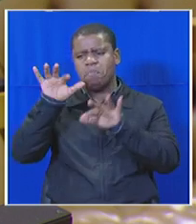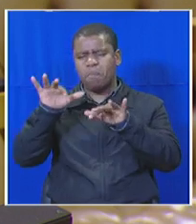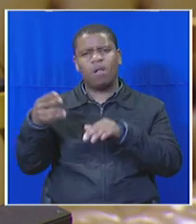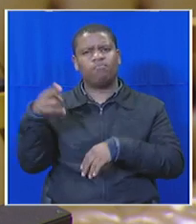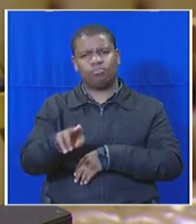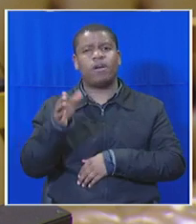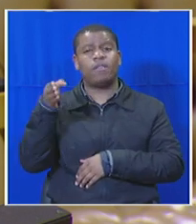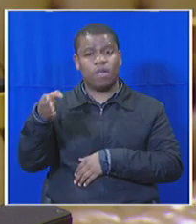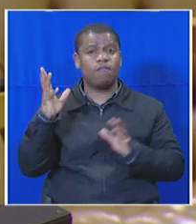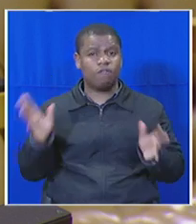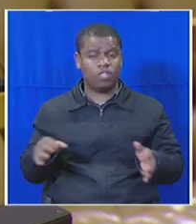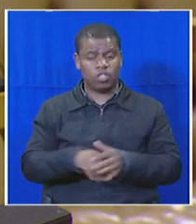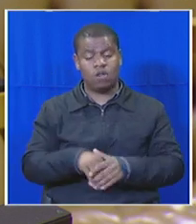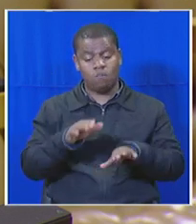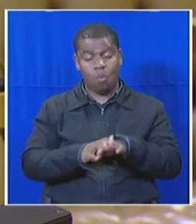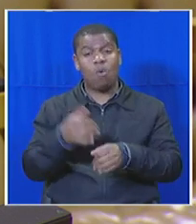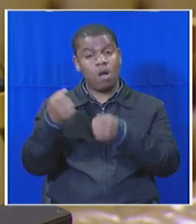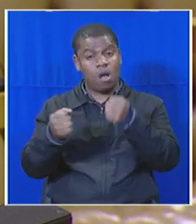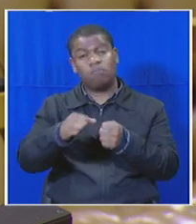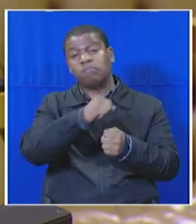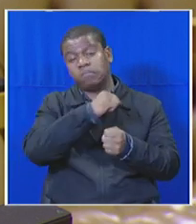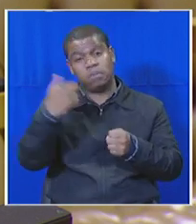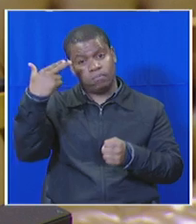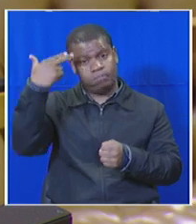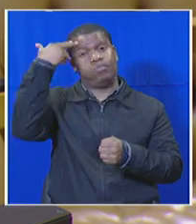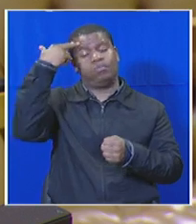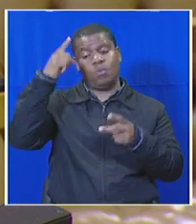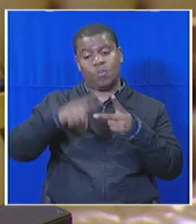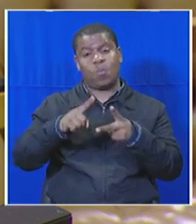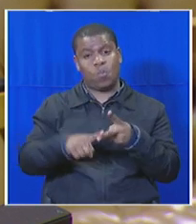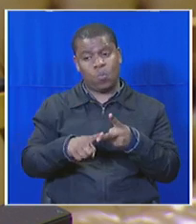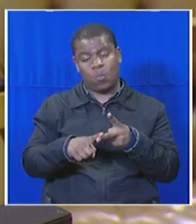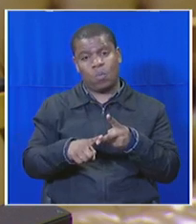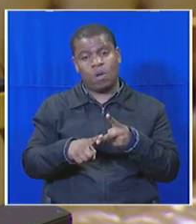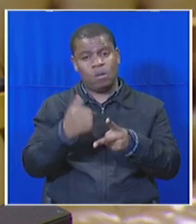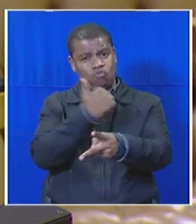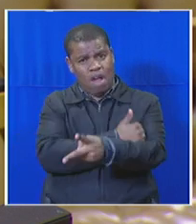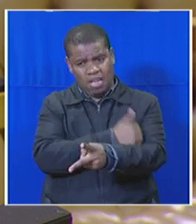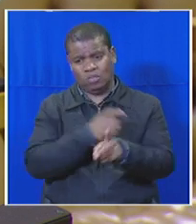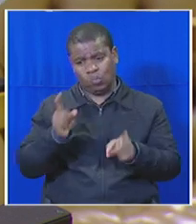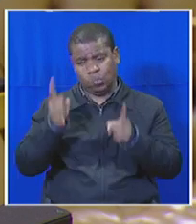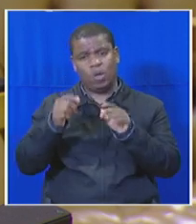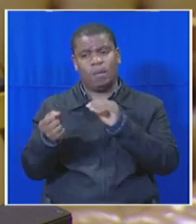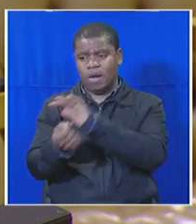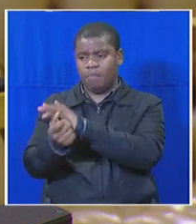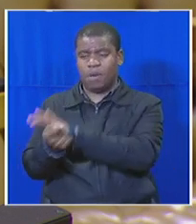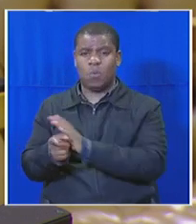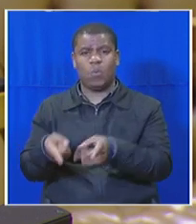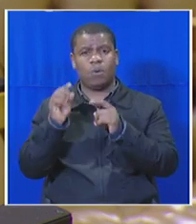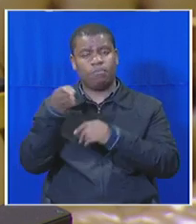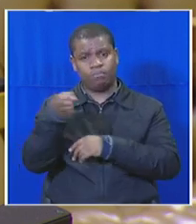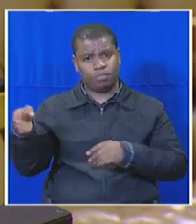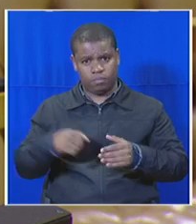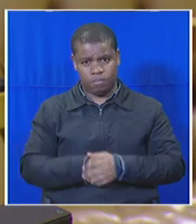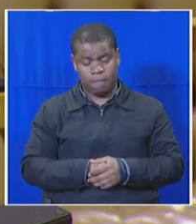notes that hijacking of cars, robberies, and drug-related crimes are also prevalent in Nyanga, leaving the residents at the mercy of criminals. And acknowledges